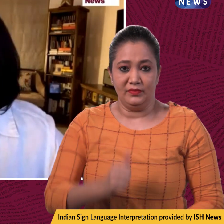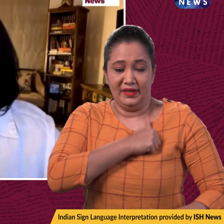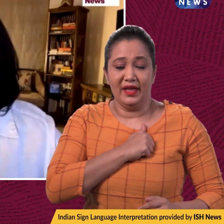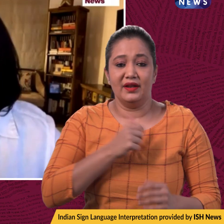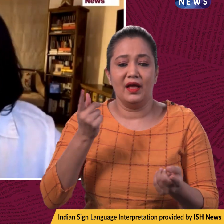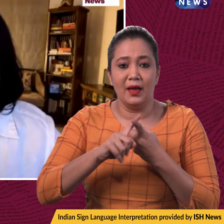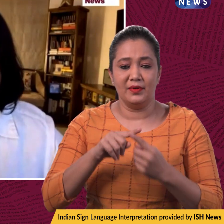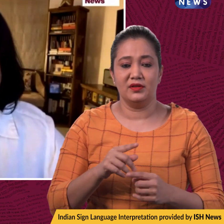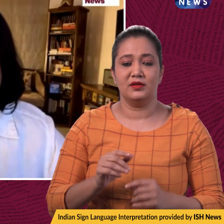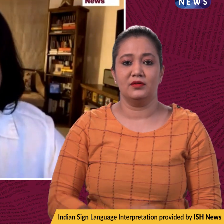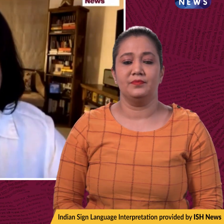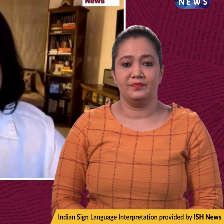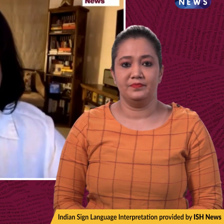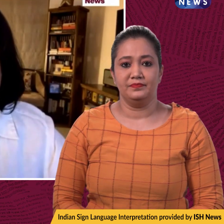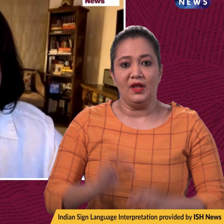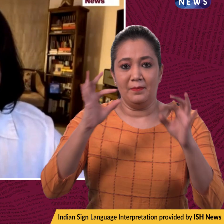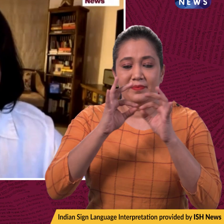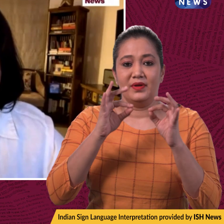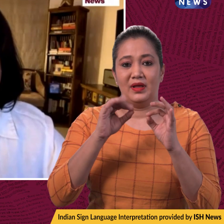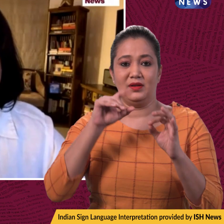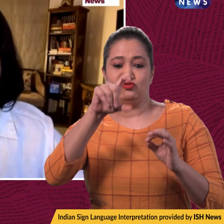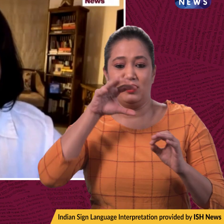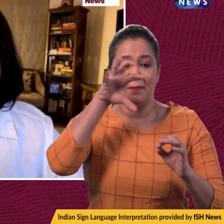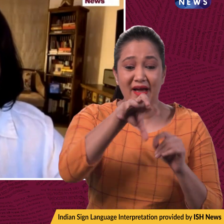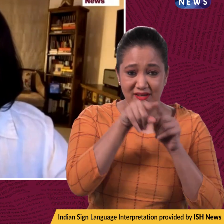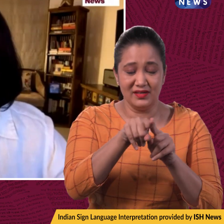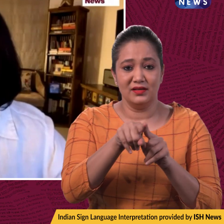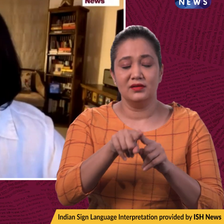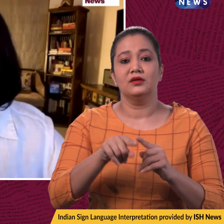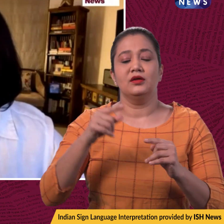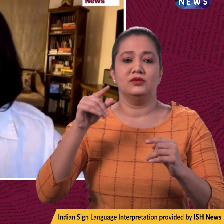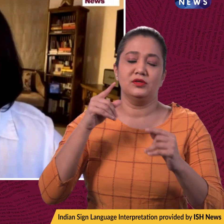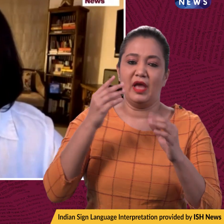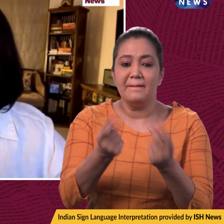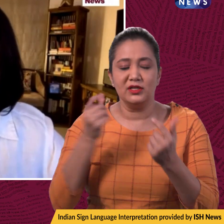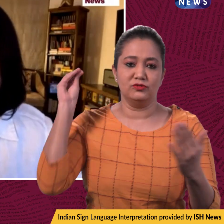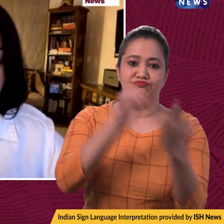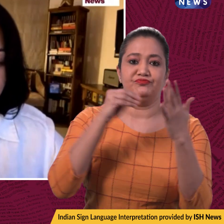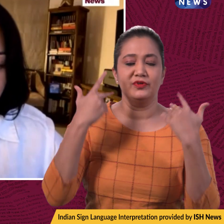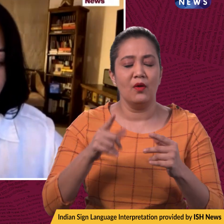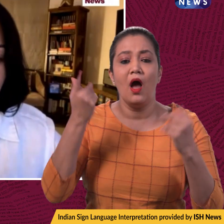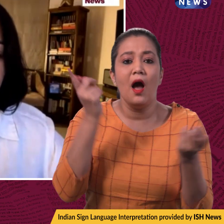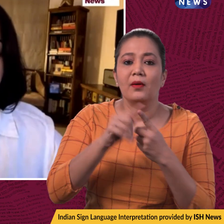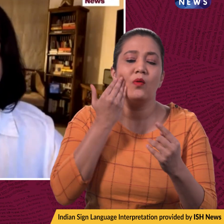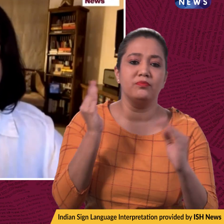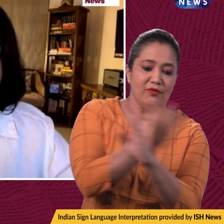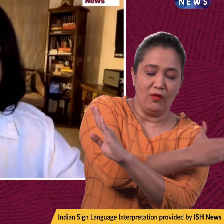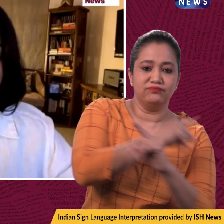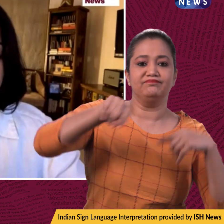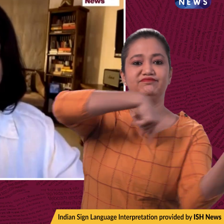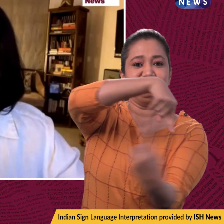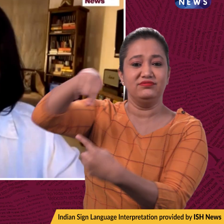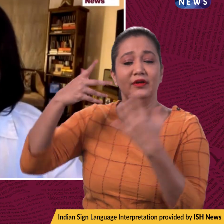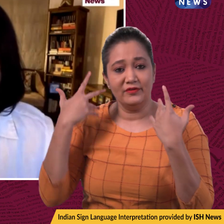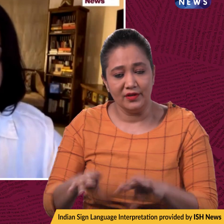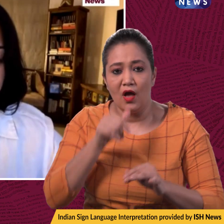In Canada, a state of emergency has been declared in the Canadian western province of British Columbia after a major storm cut road